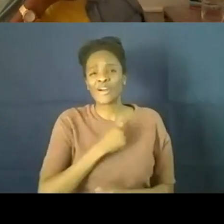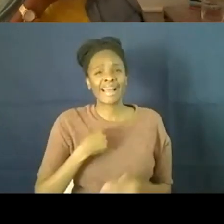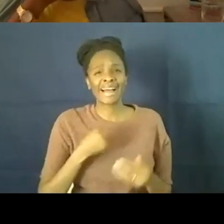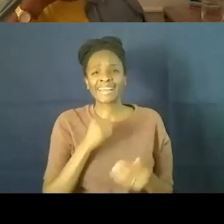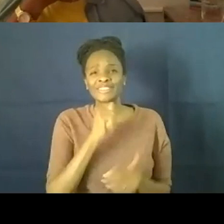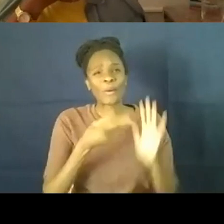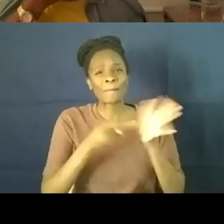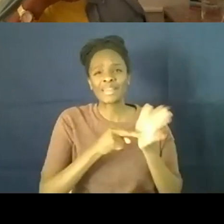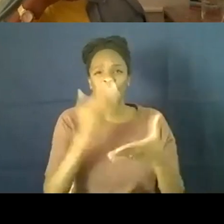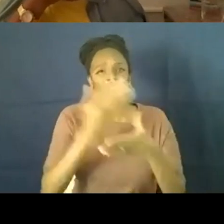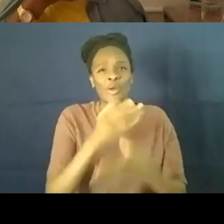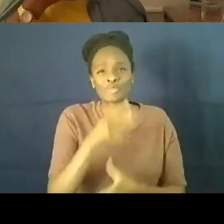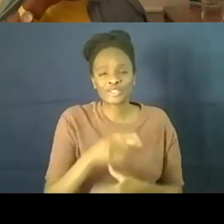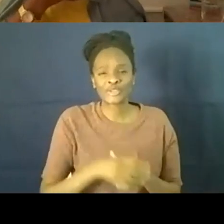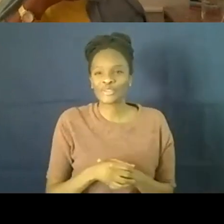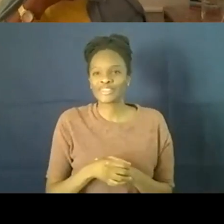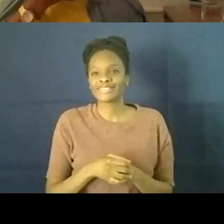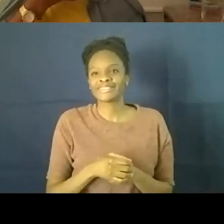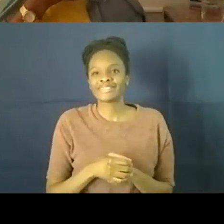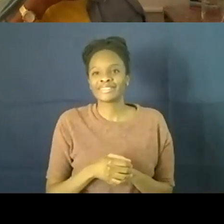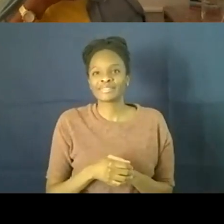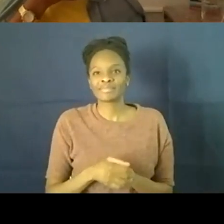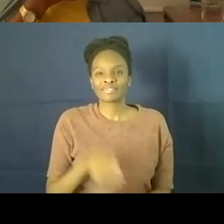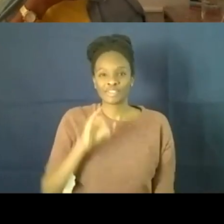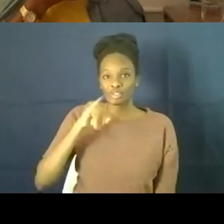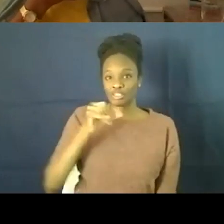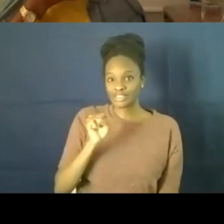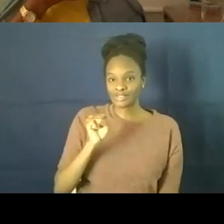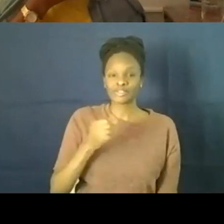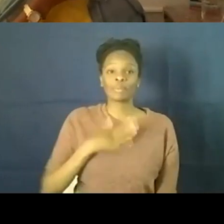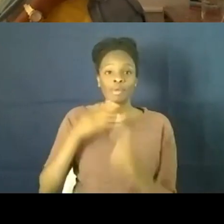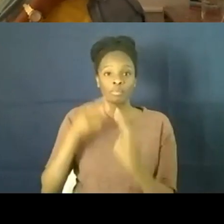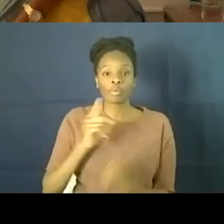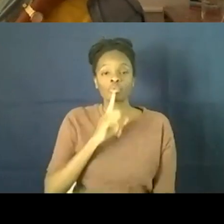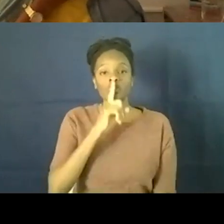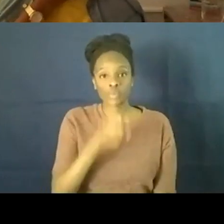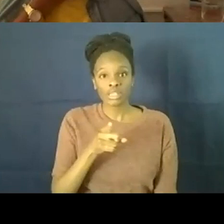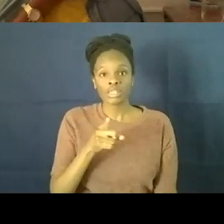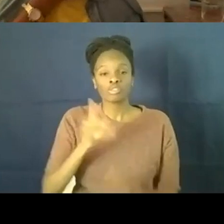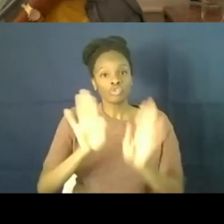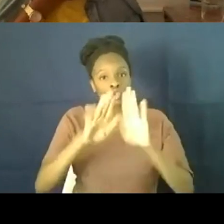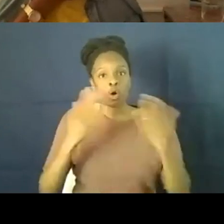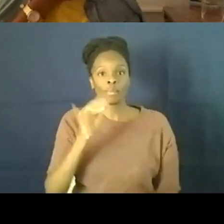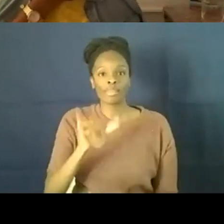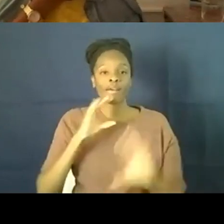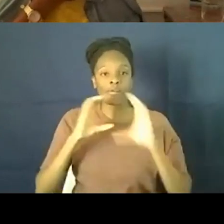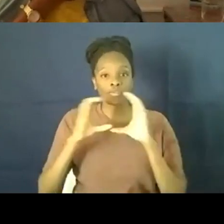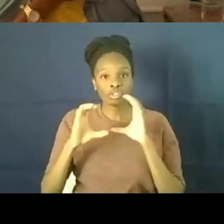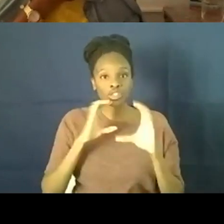No, that's okay. Look at you, girl. But you know, the point was really to open that conversation up and